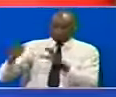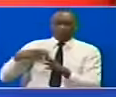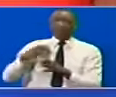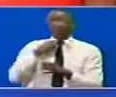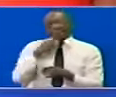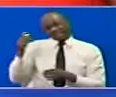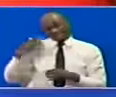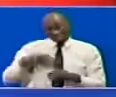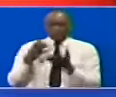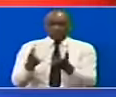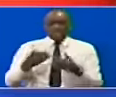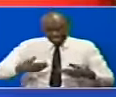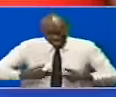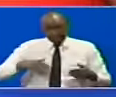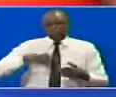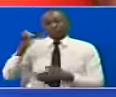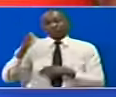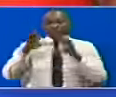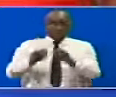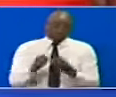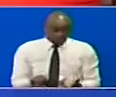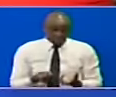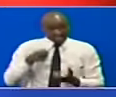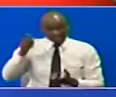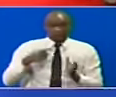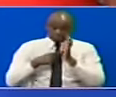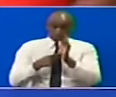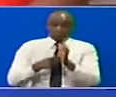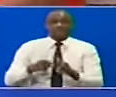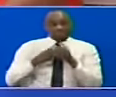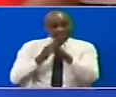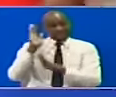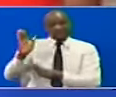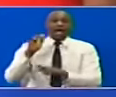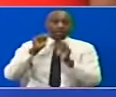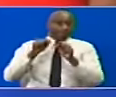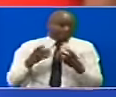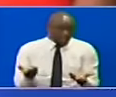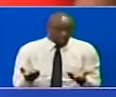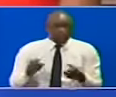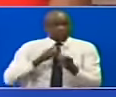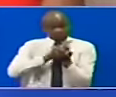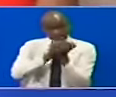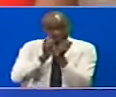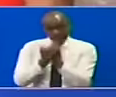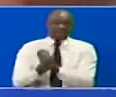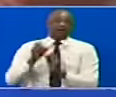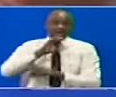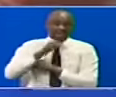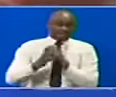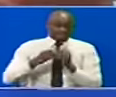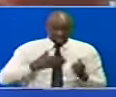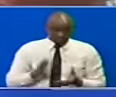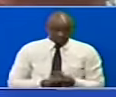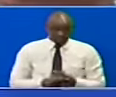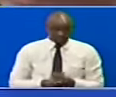people, especially the younger generation, so that they can demonstrate their leadership abilities in transforming the country. Zipporah